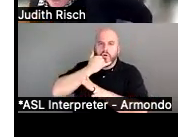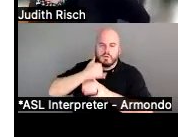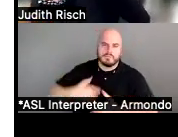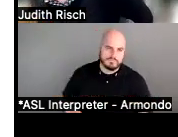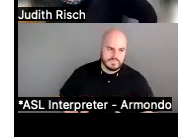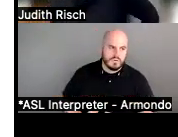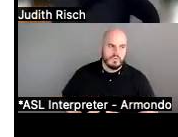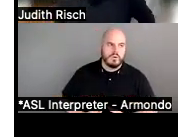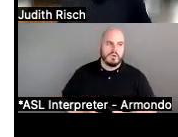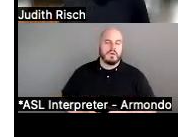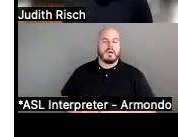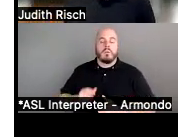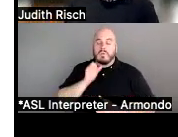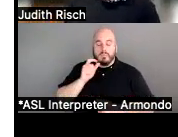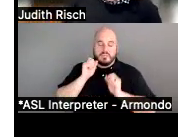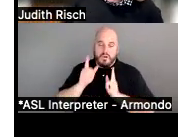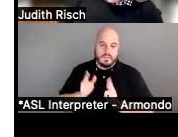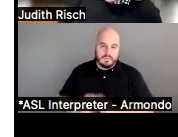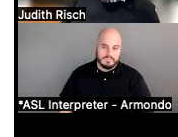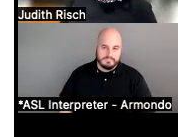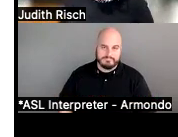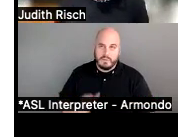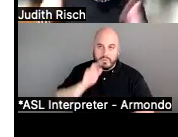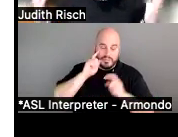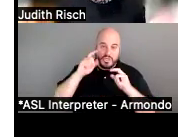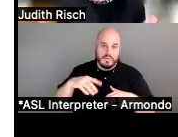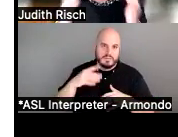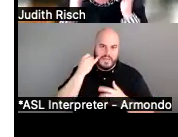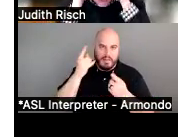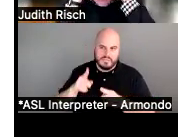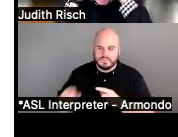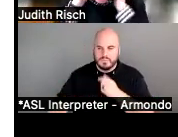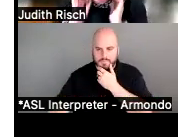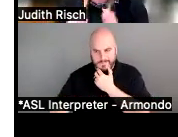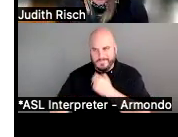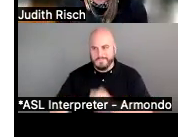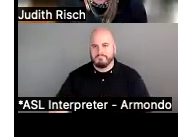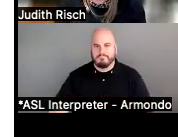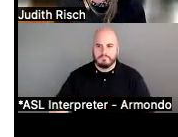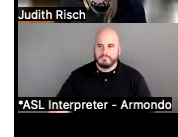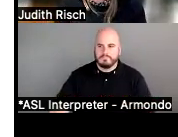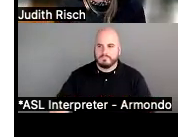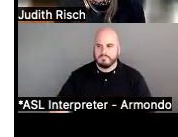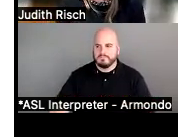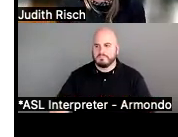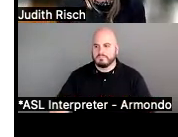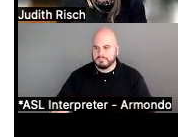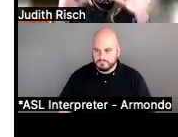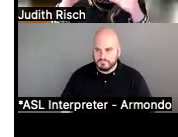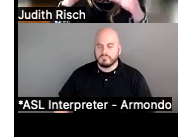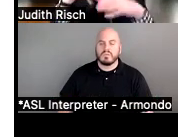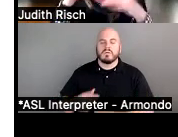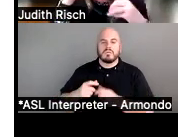I wouldn't be shocked, but That's where we're at. Because the regulations didn't talk